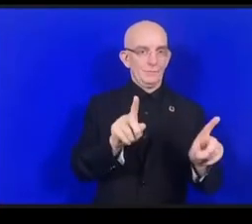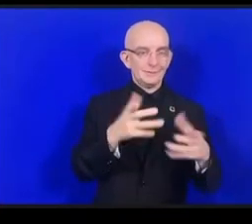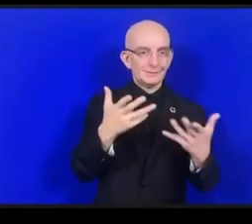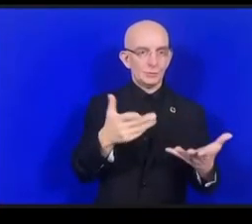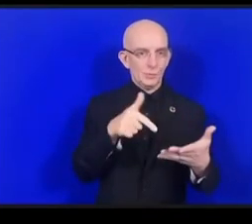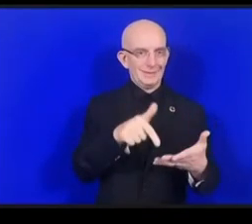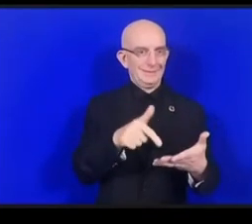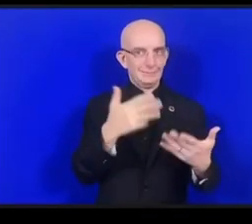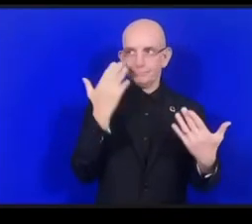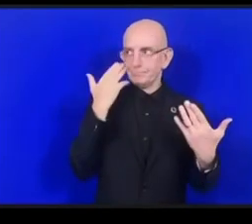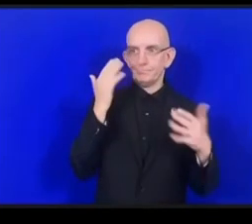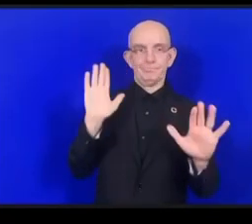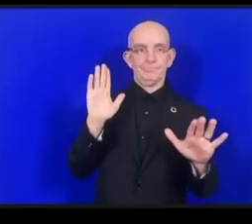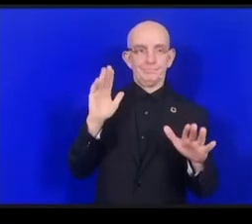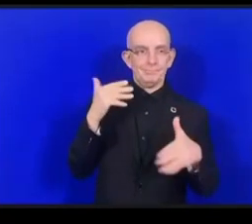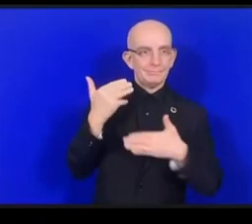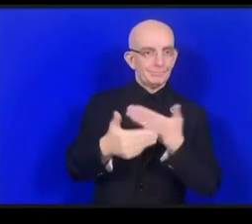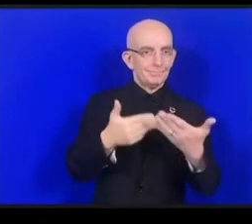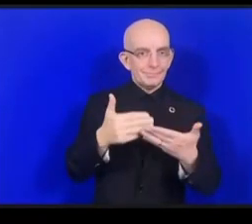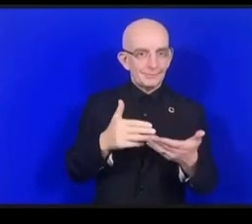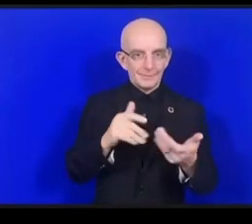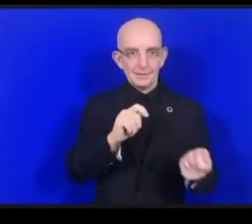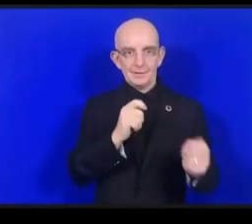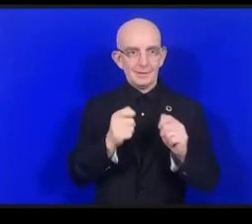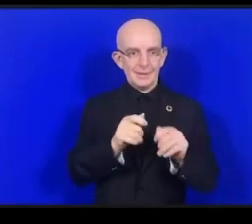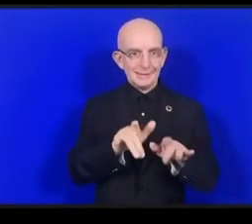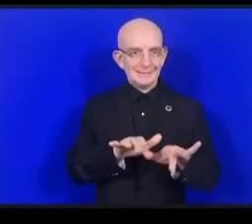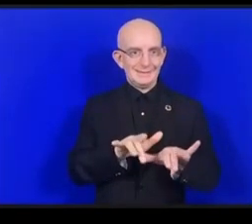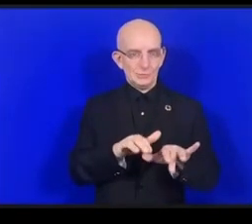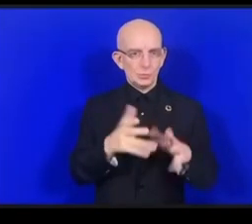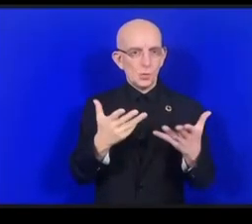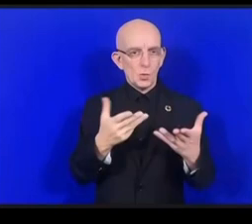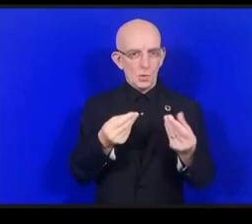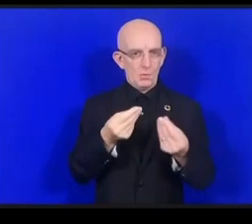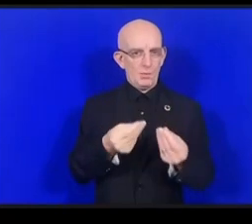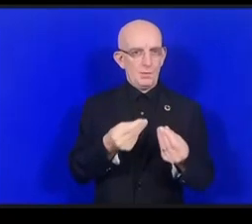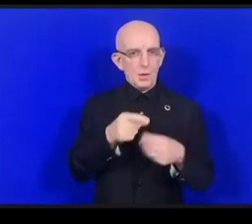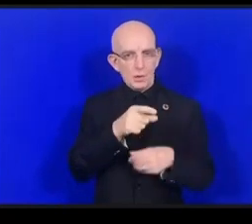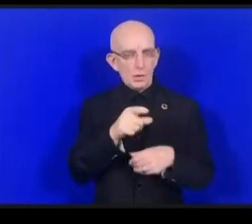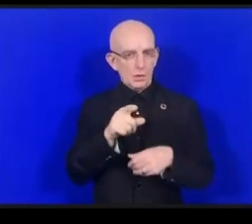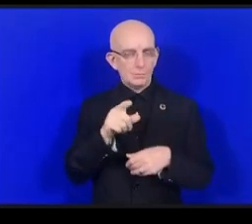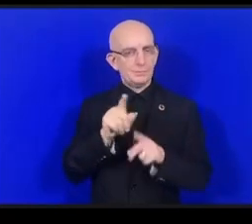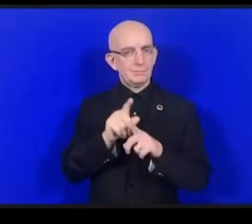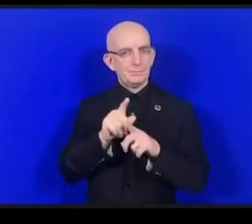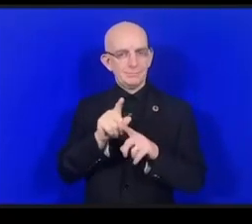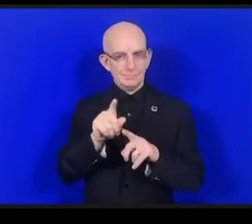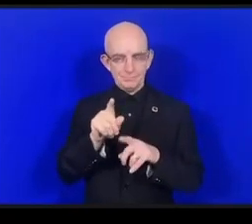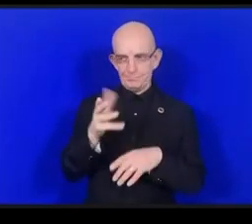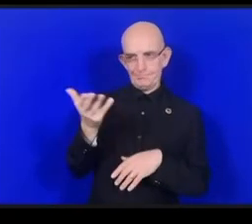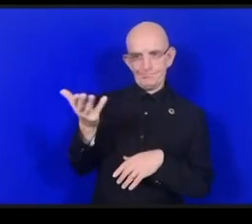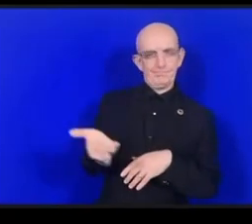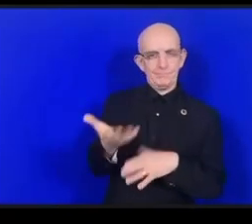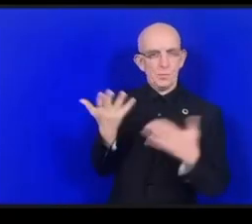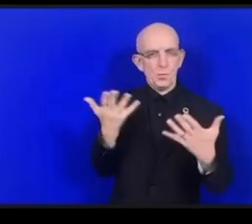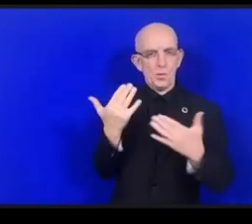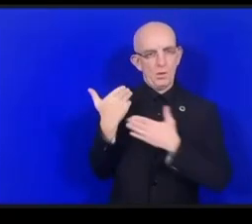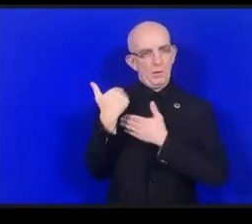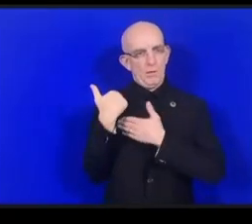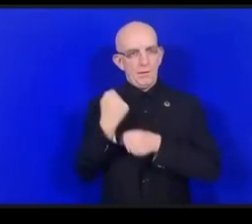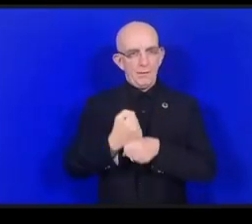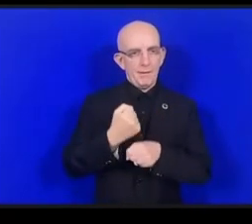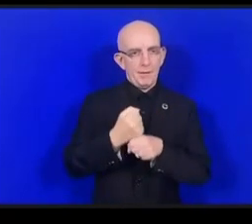and the internet in fast-tracking the SDGs? And also, what hope and expectations does the